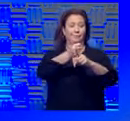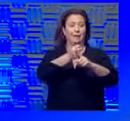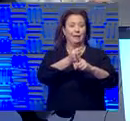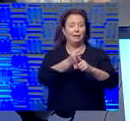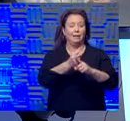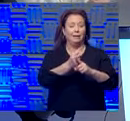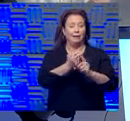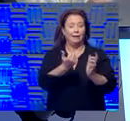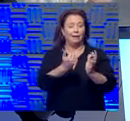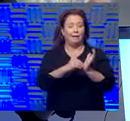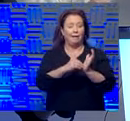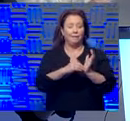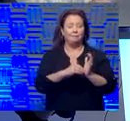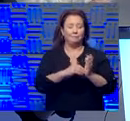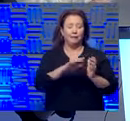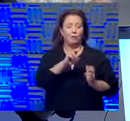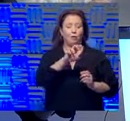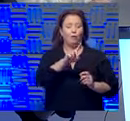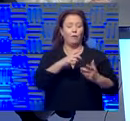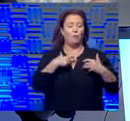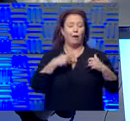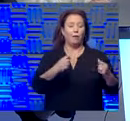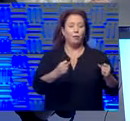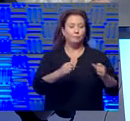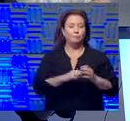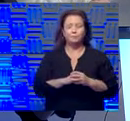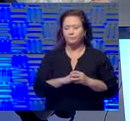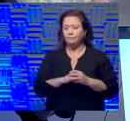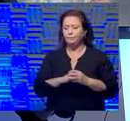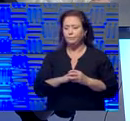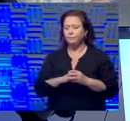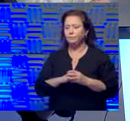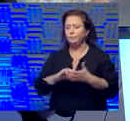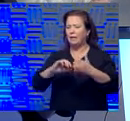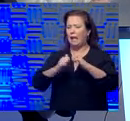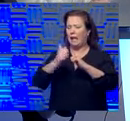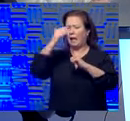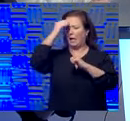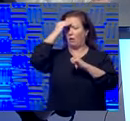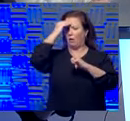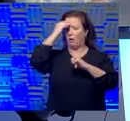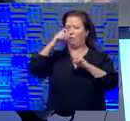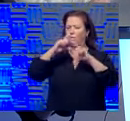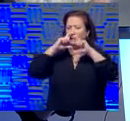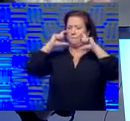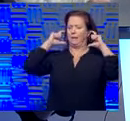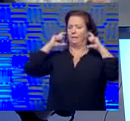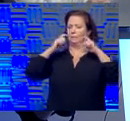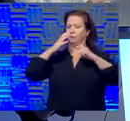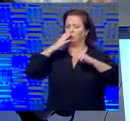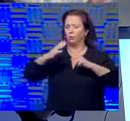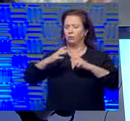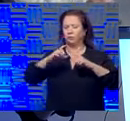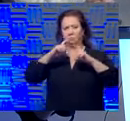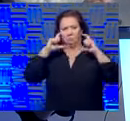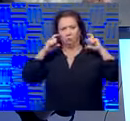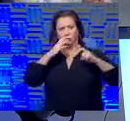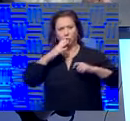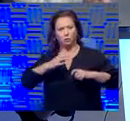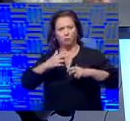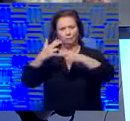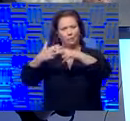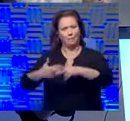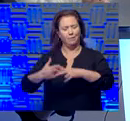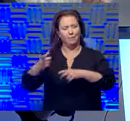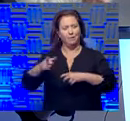recovered. All right. How do I know if I'm buying a reputable mask? Buying a reputable mask.